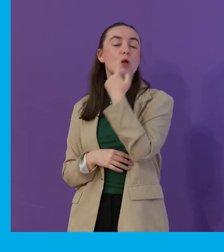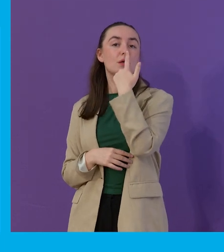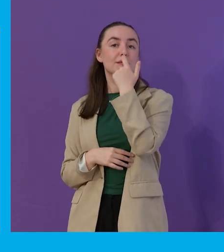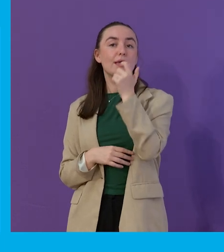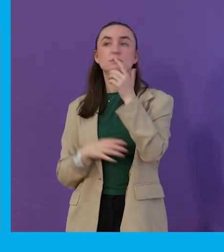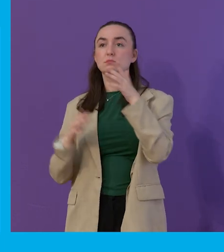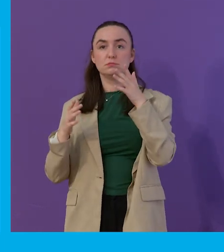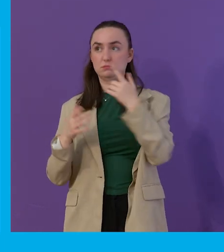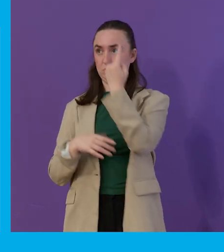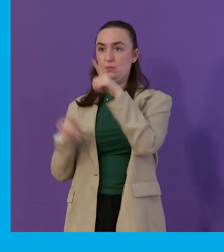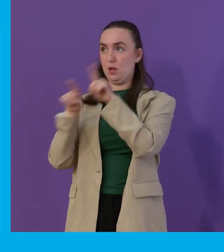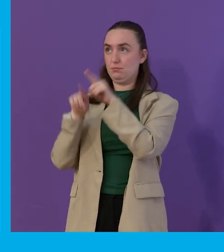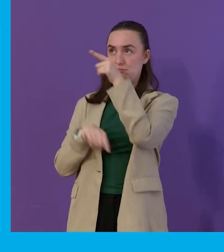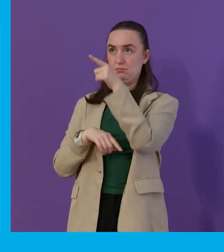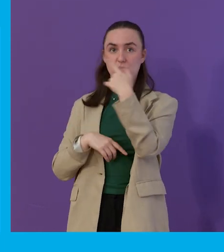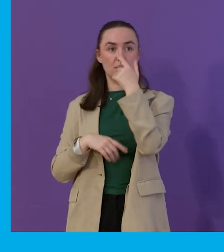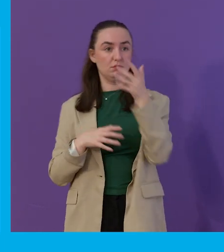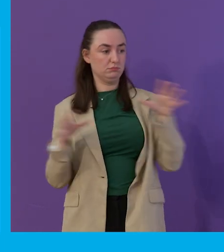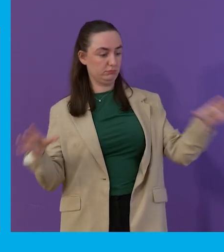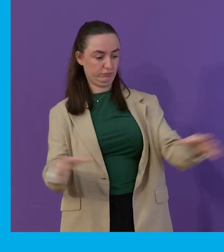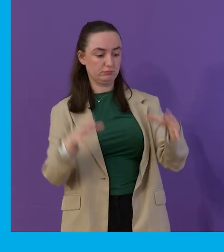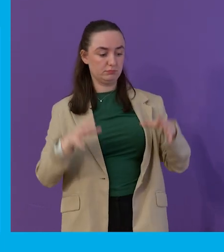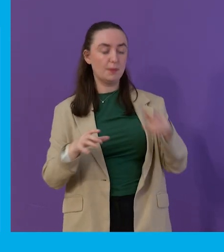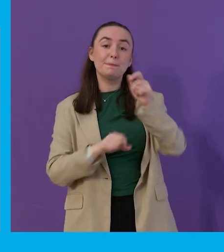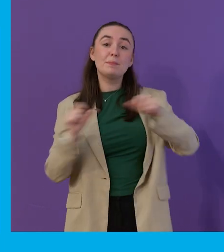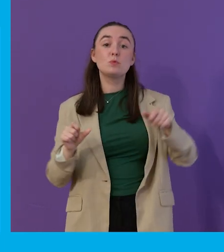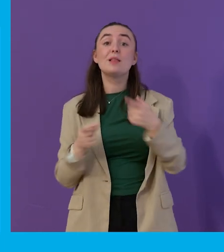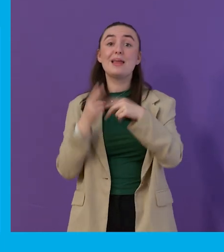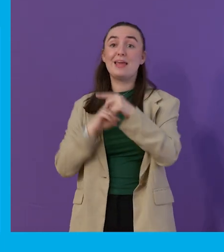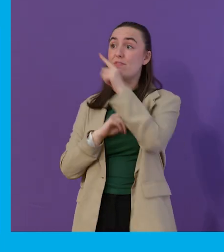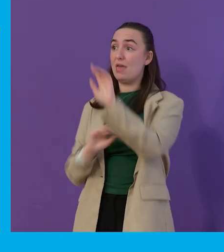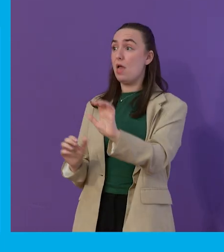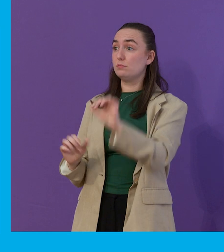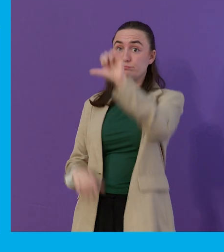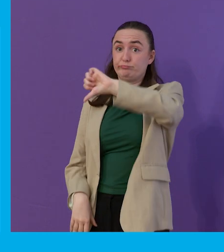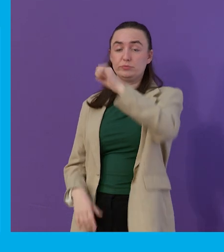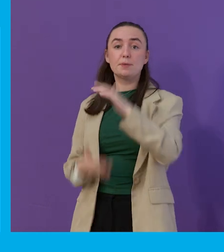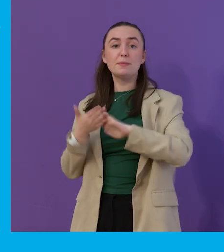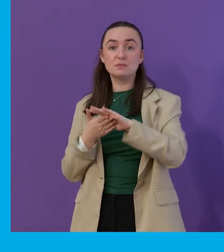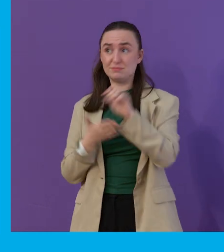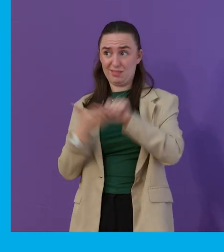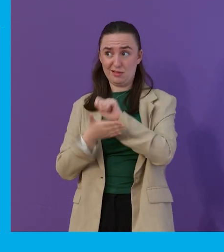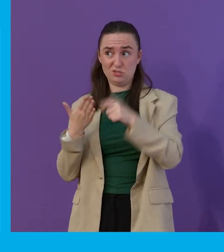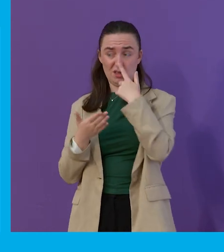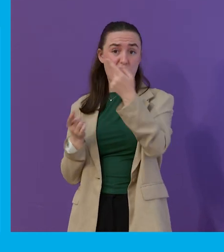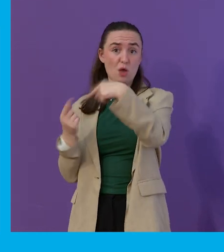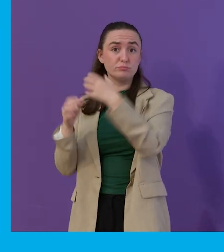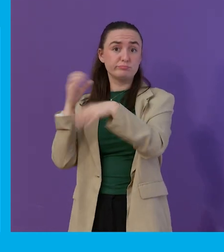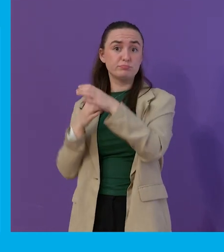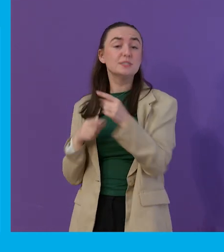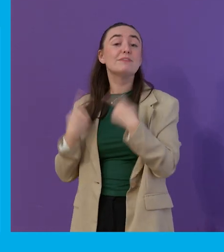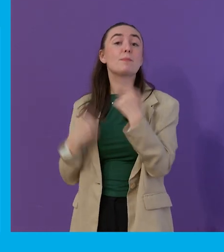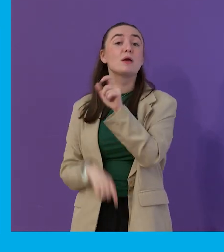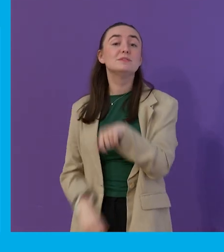together. And you can get rid of those people if they don't deliver, because they're up for election every 4 years. So they have all of those